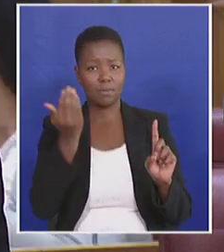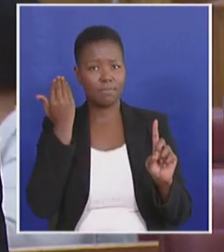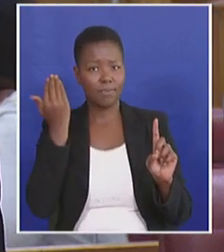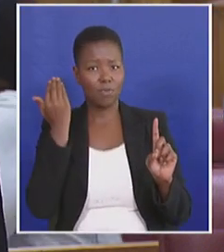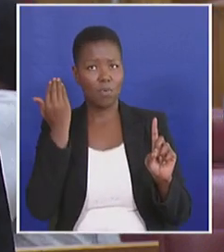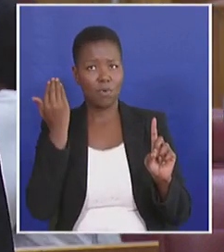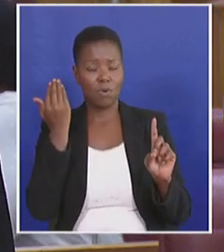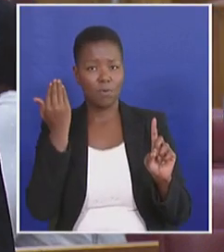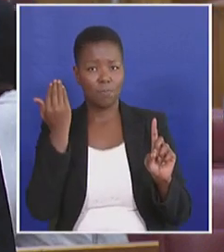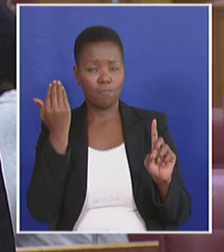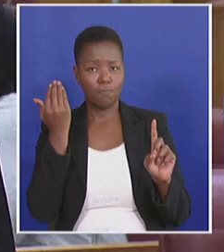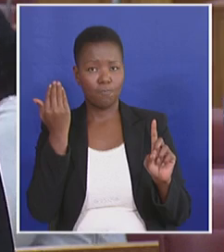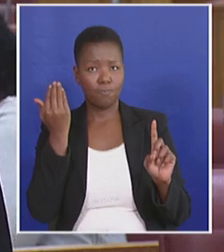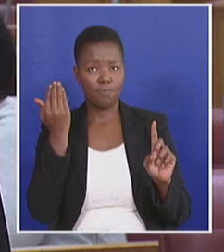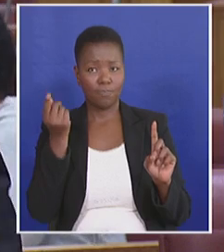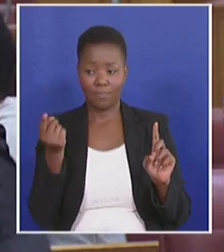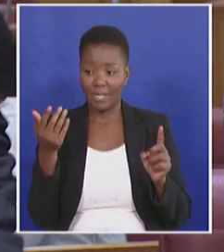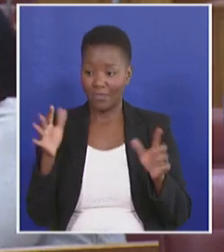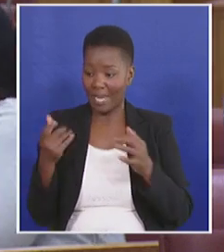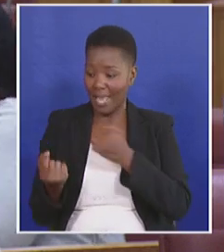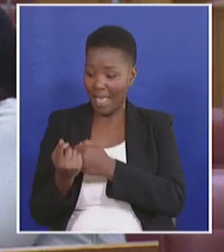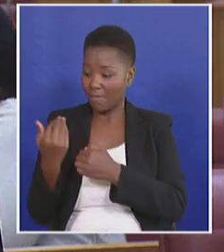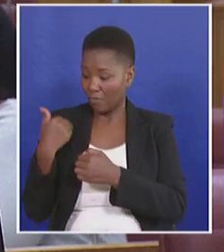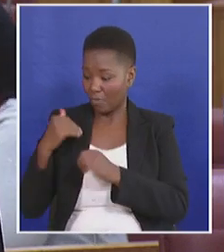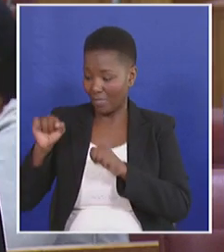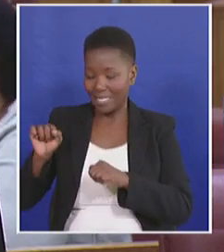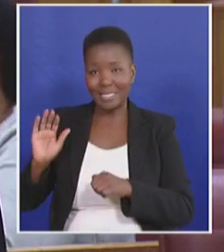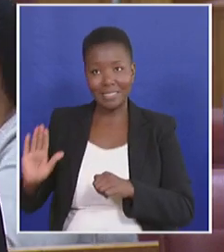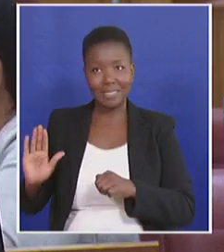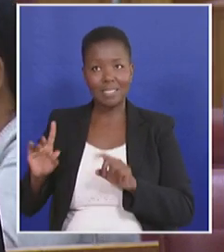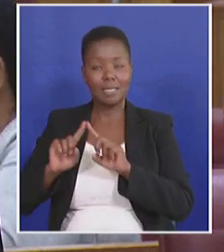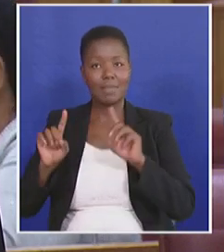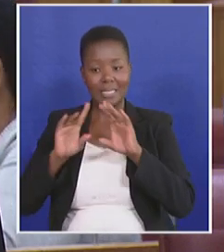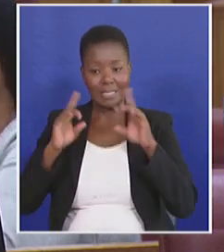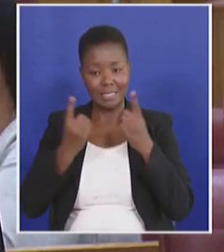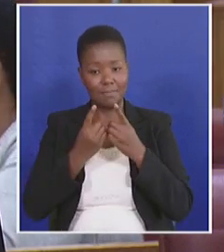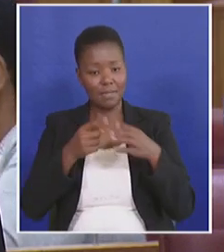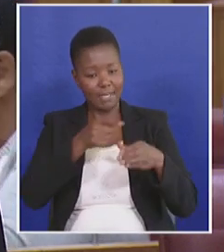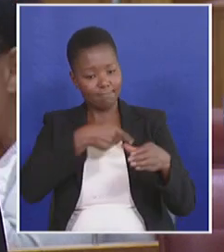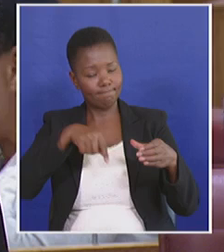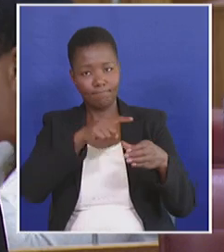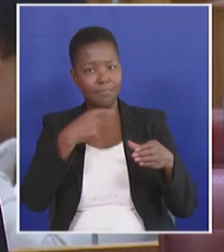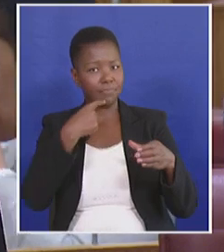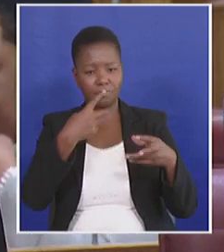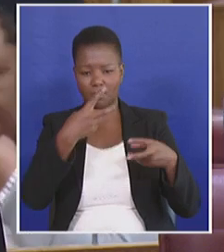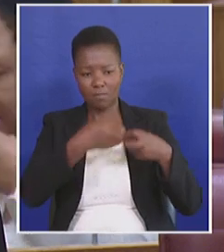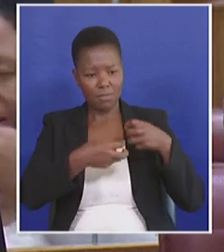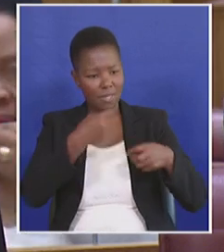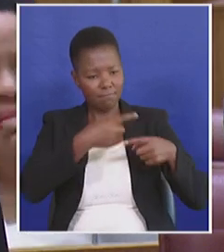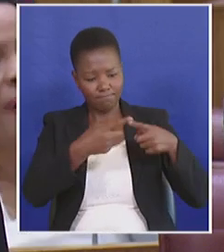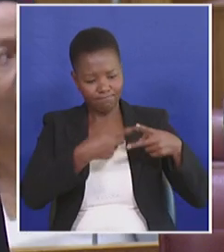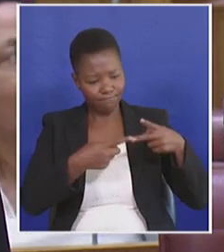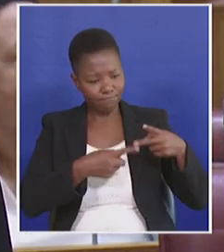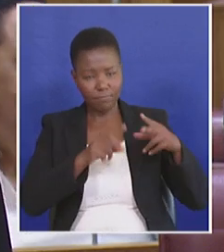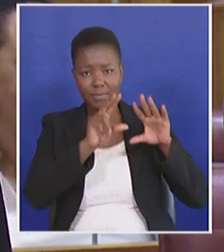Secondly, that, of course, even departmentally, there were no particular issues. And even if there were